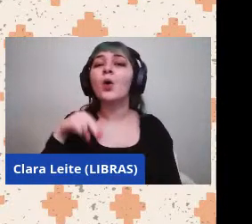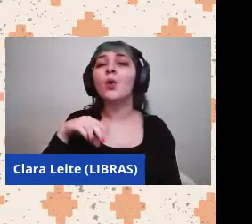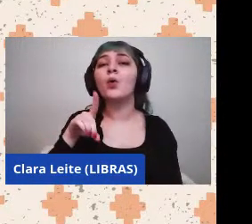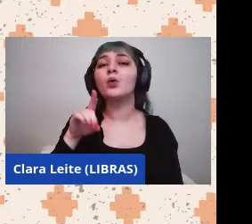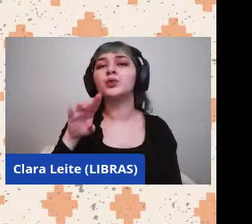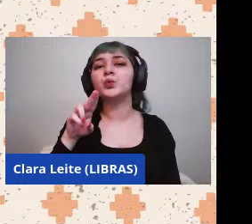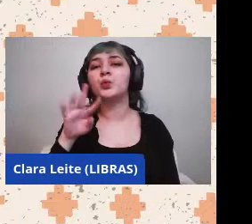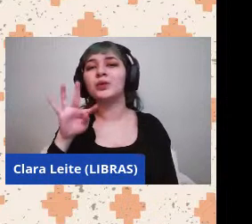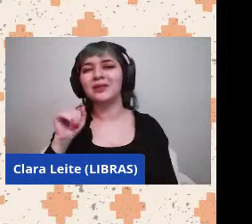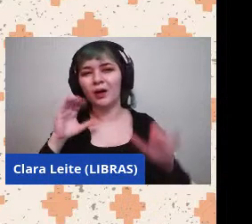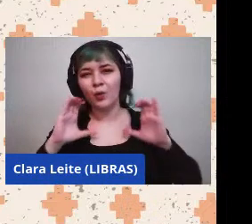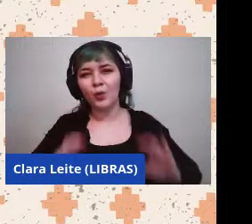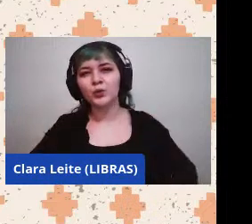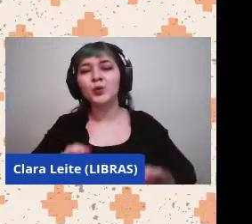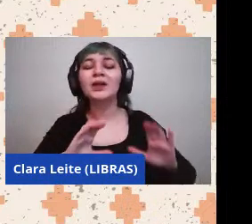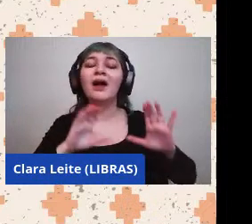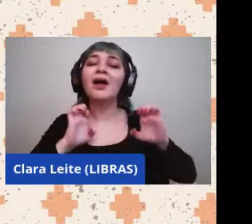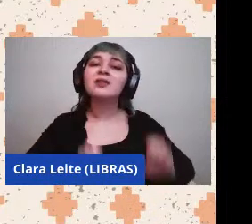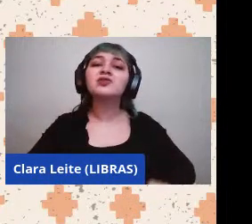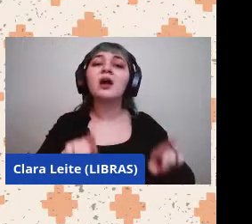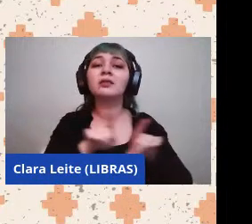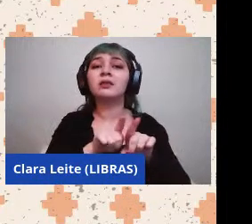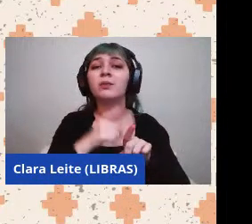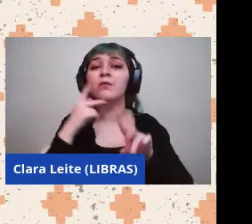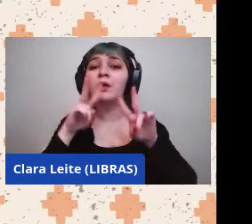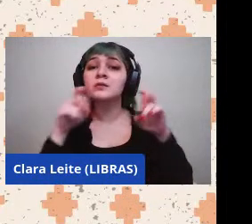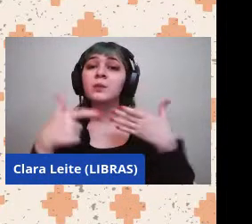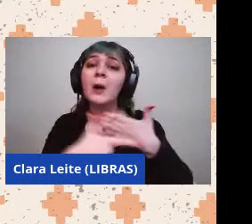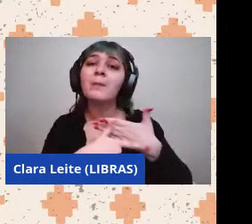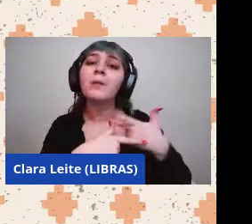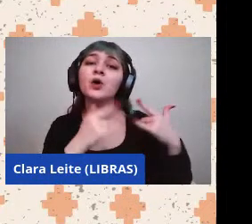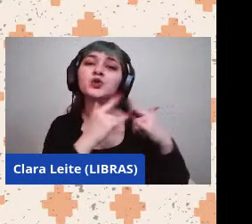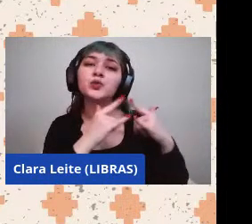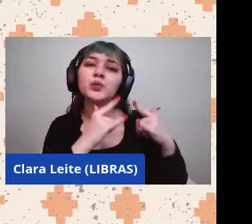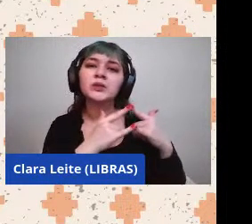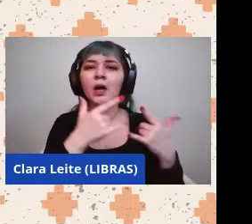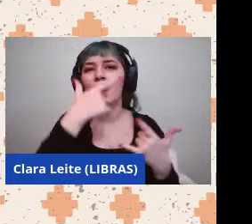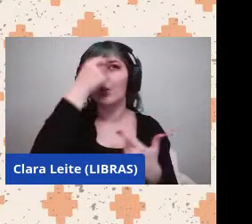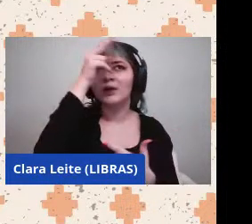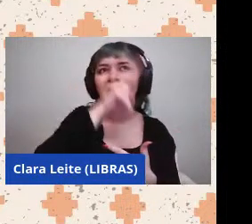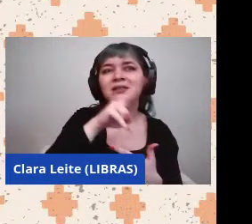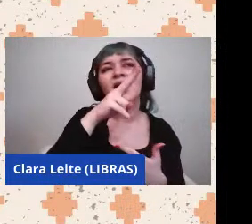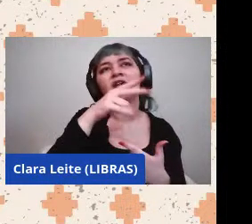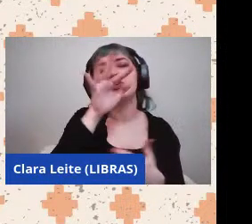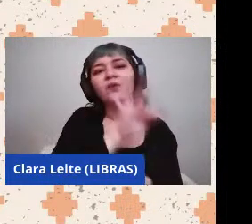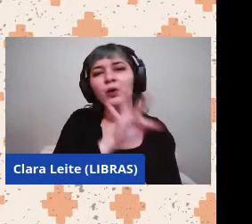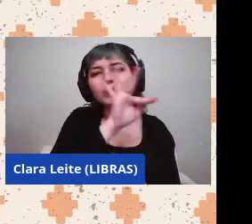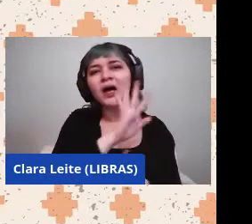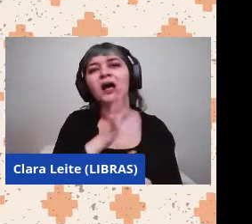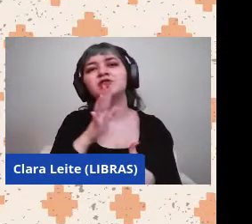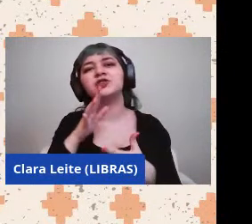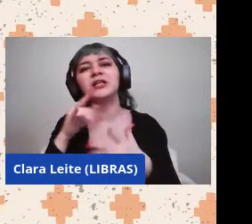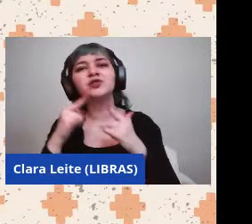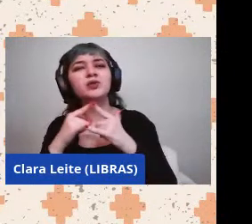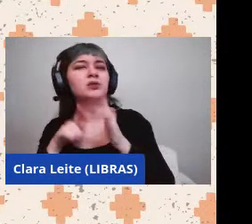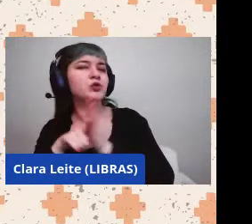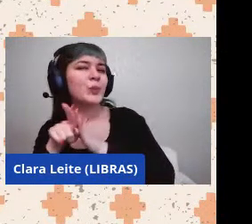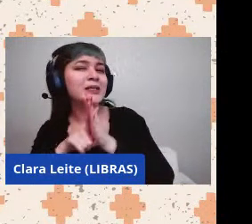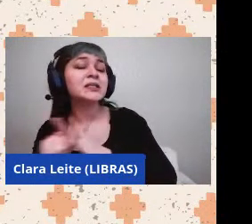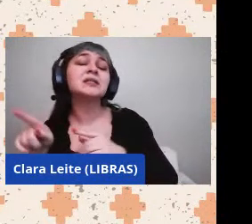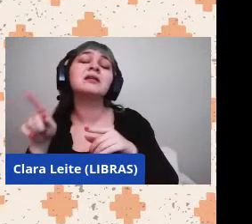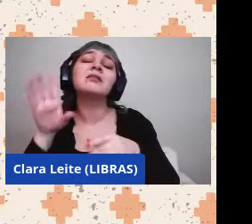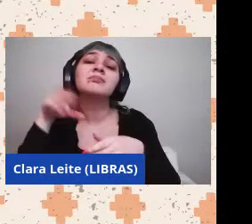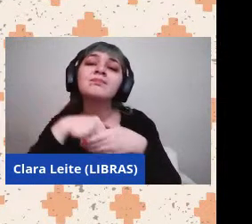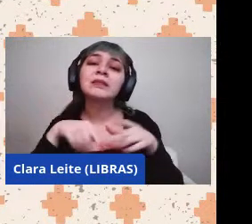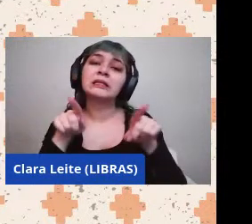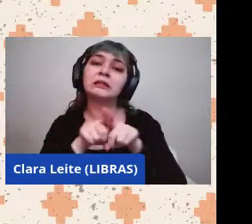to also address the role of institutions, universities, colleges, research institutions, including